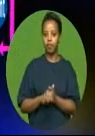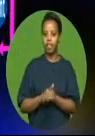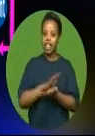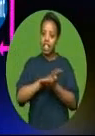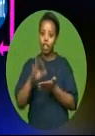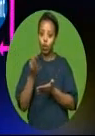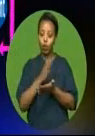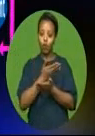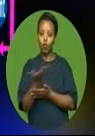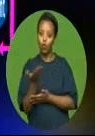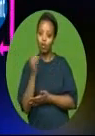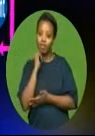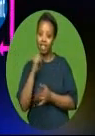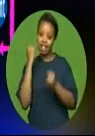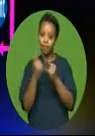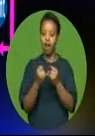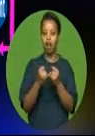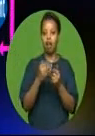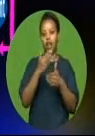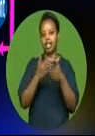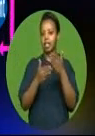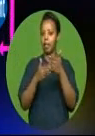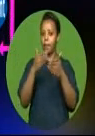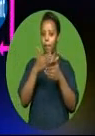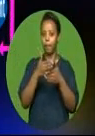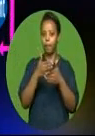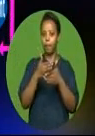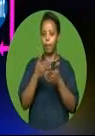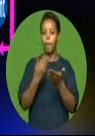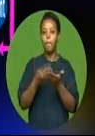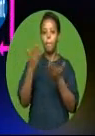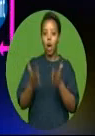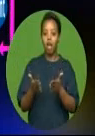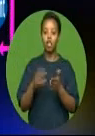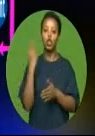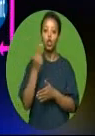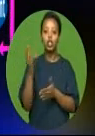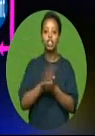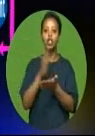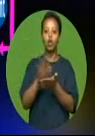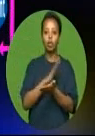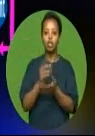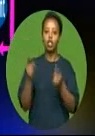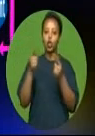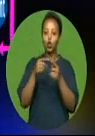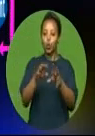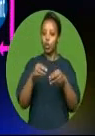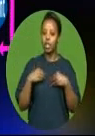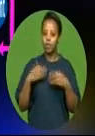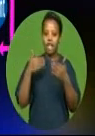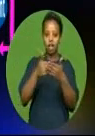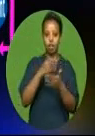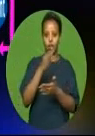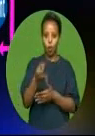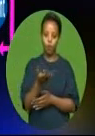Clearance of goods is the final step. Buyer uses documents to receive delivery